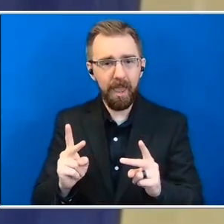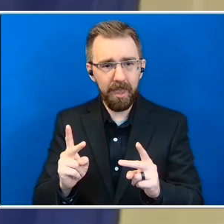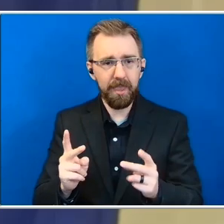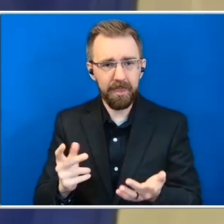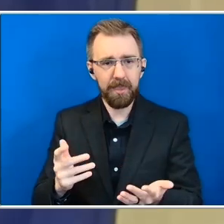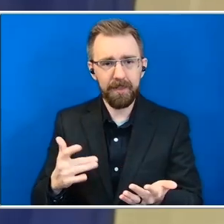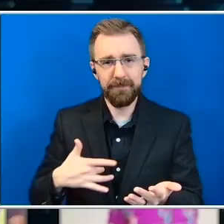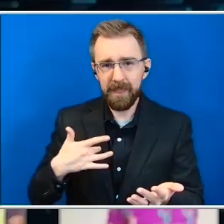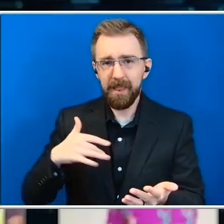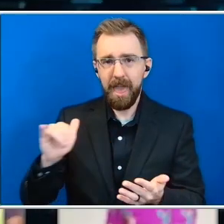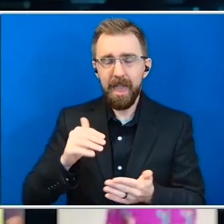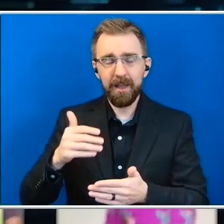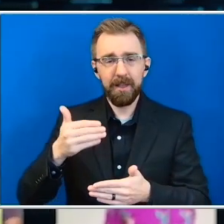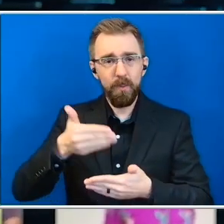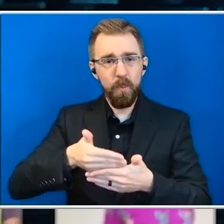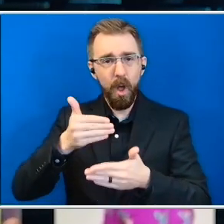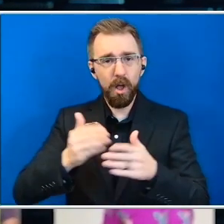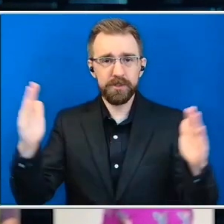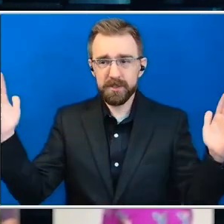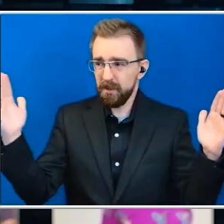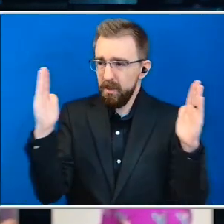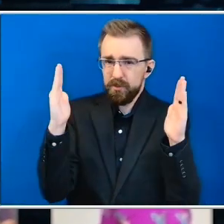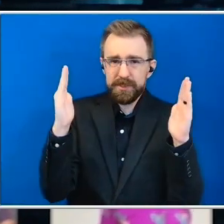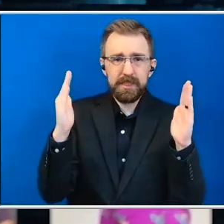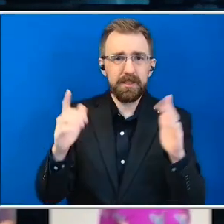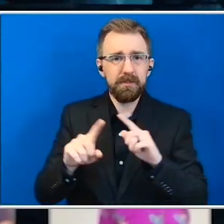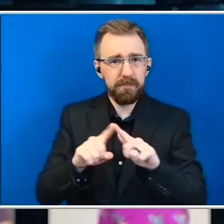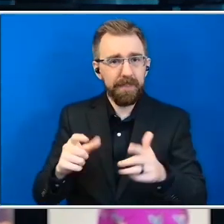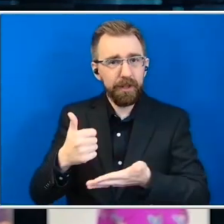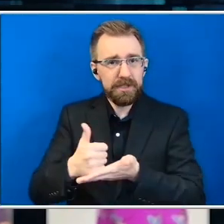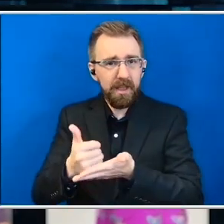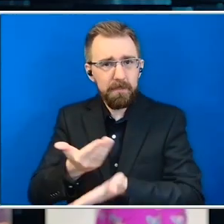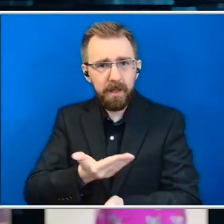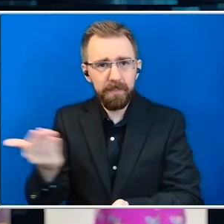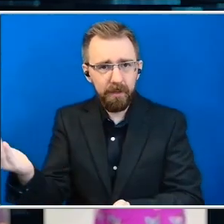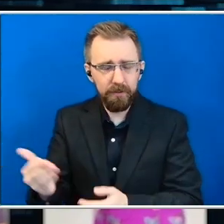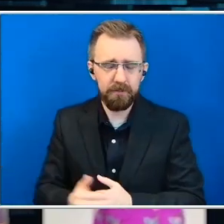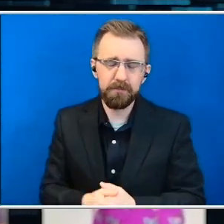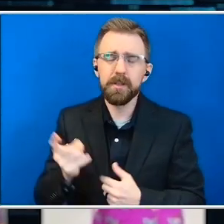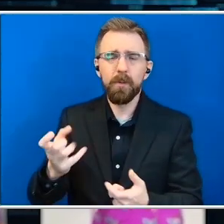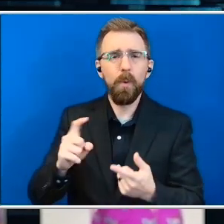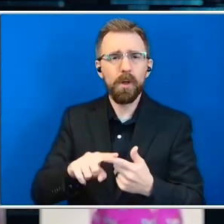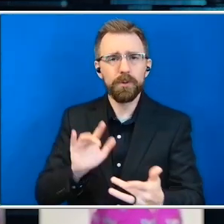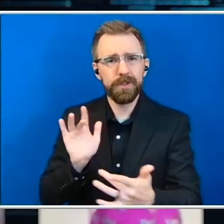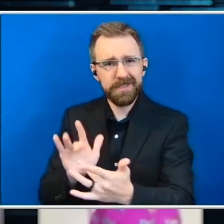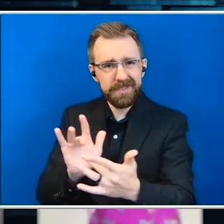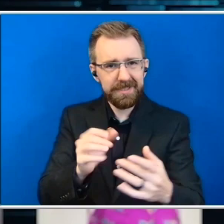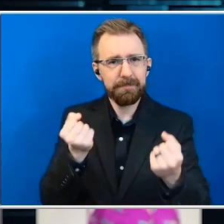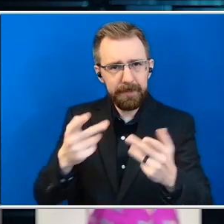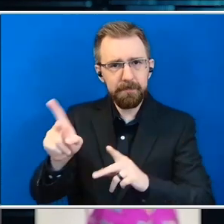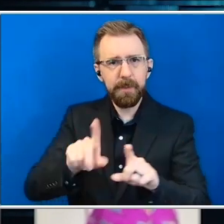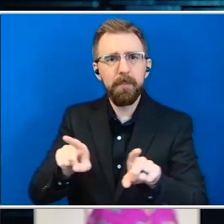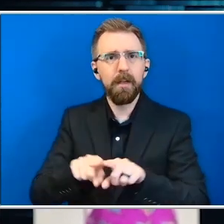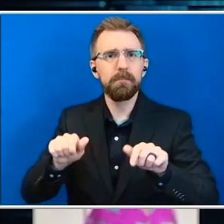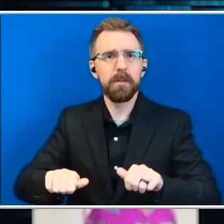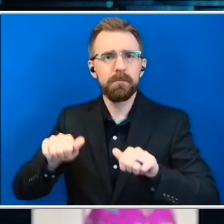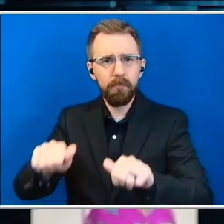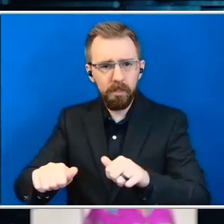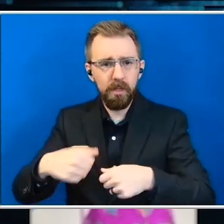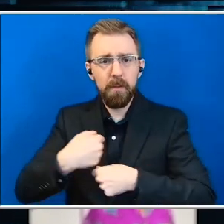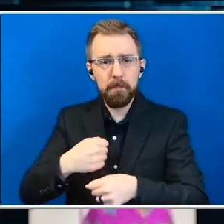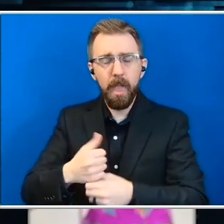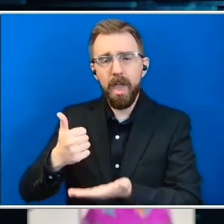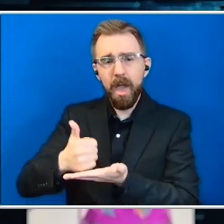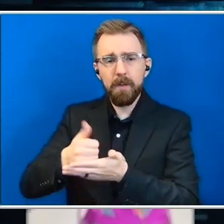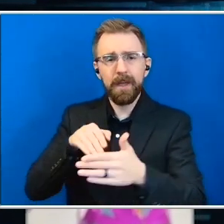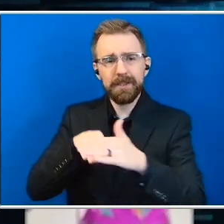are crushing in on you, but there is help out there. He wants to reach as many people as possible and make help accessible to them.